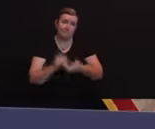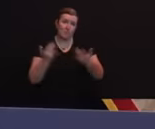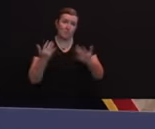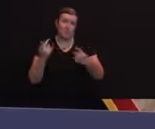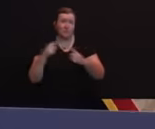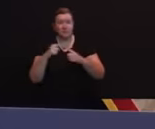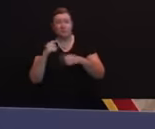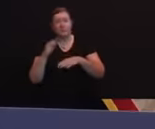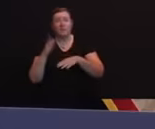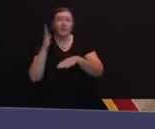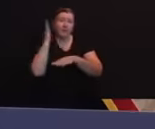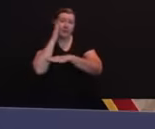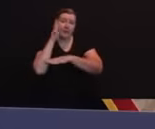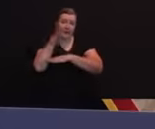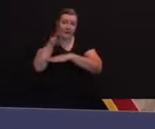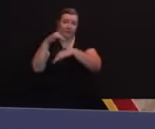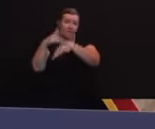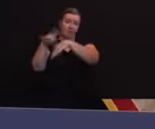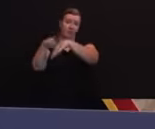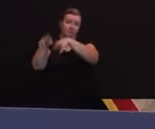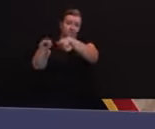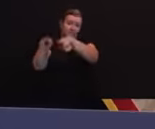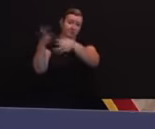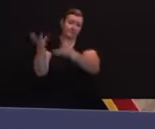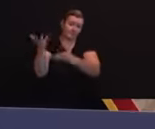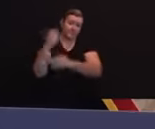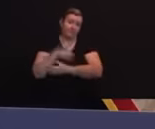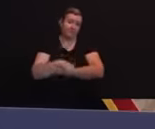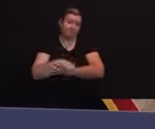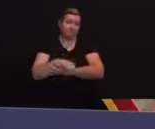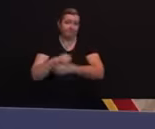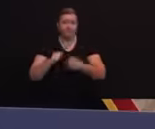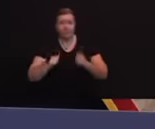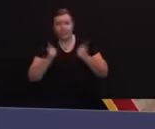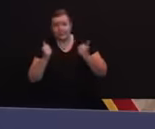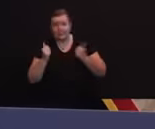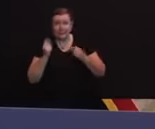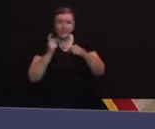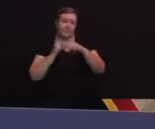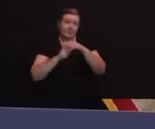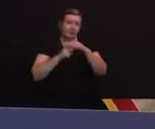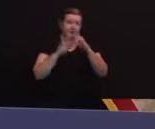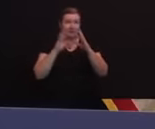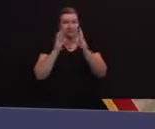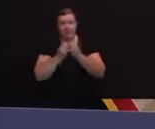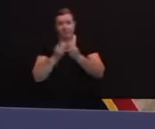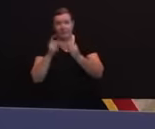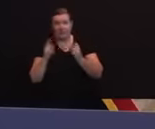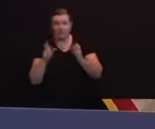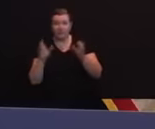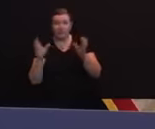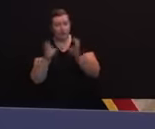families must certify that they are aware of the dangers of exposure to COVID-19.